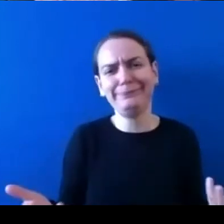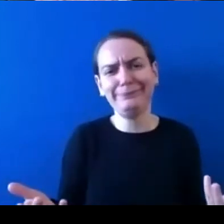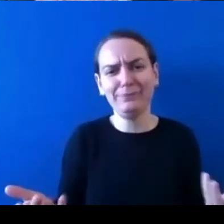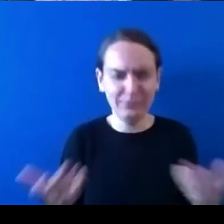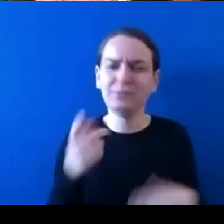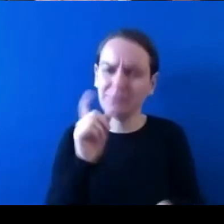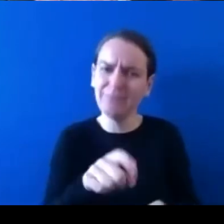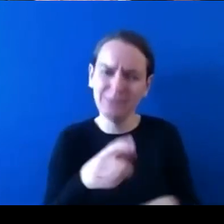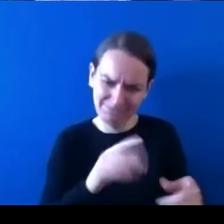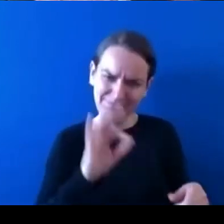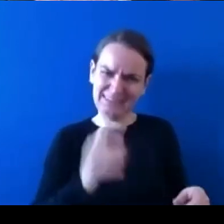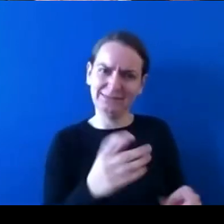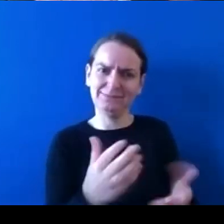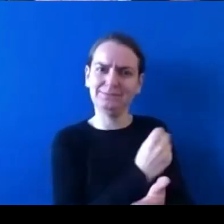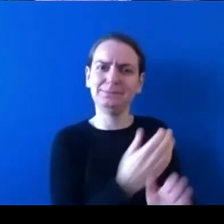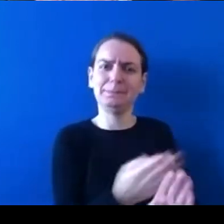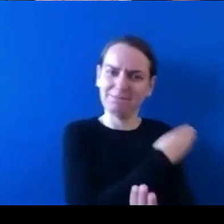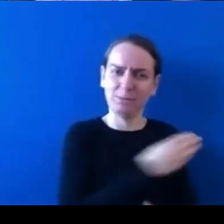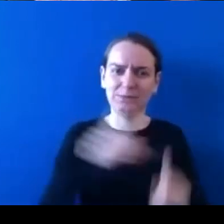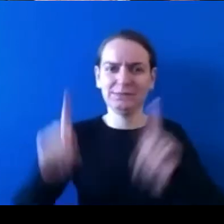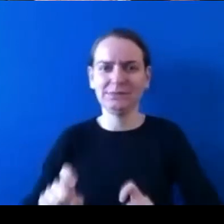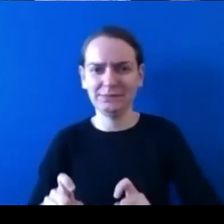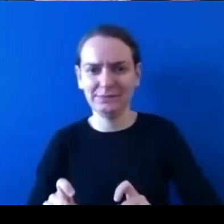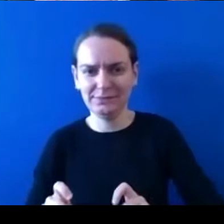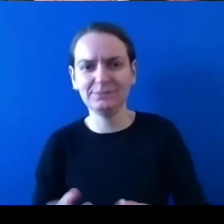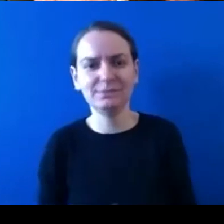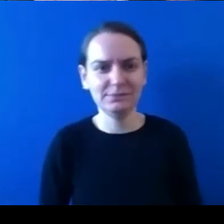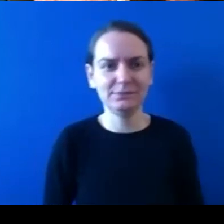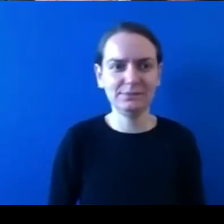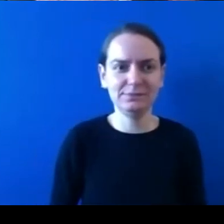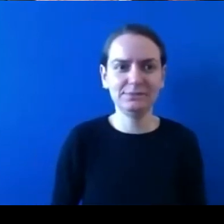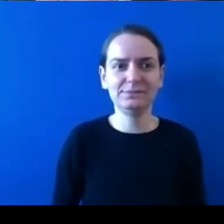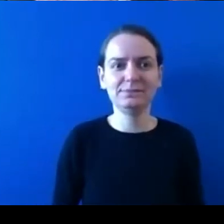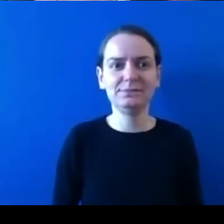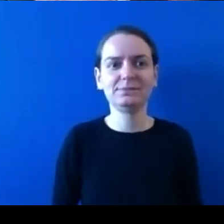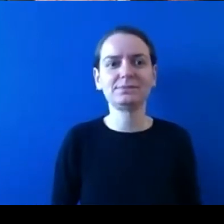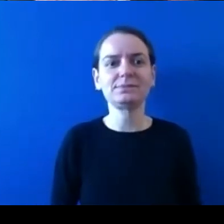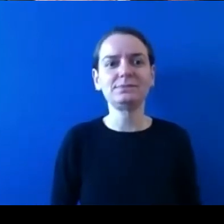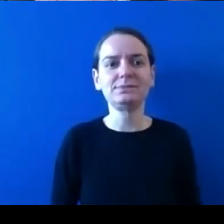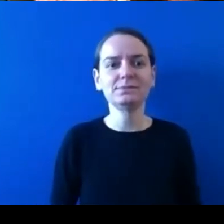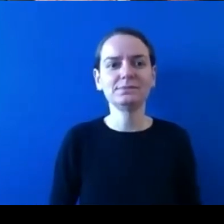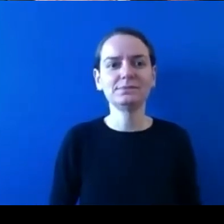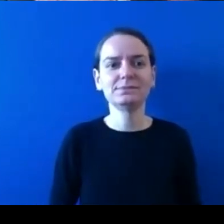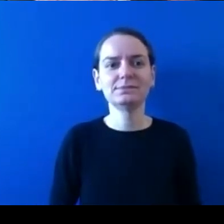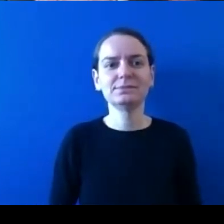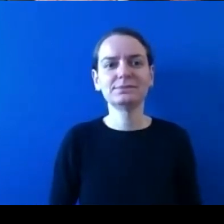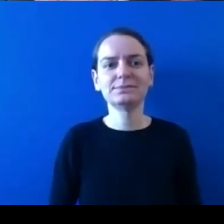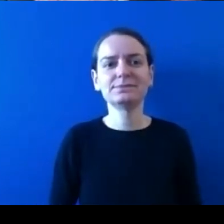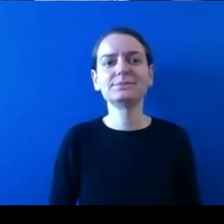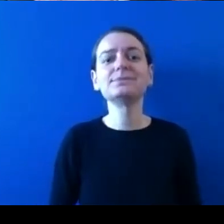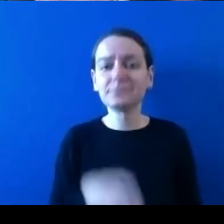Have a resource list to give out to how to make lessons more accessible to you. And you're going to be